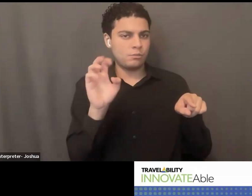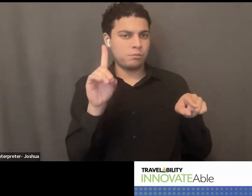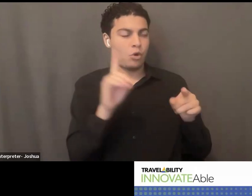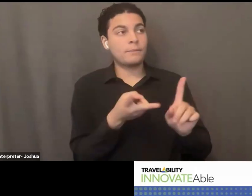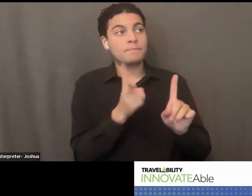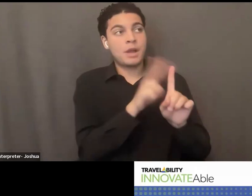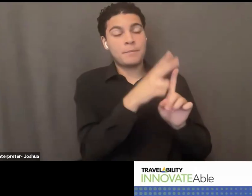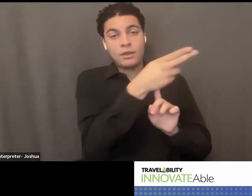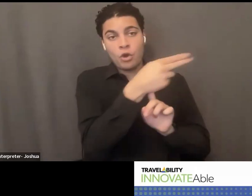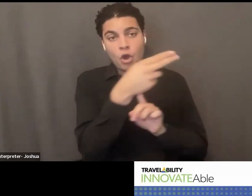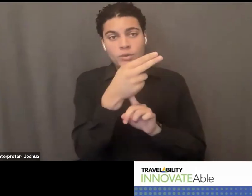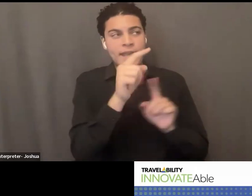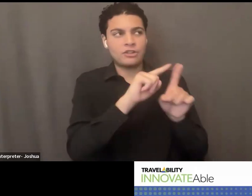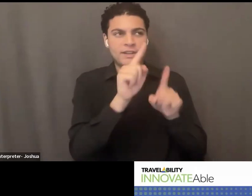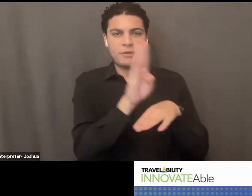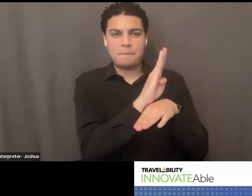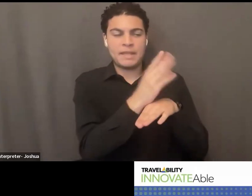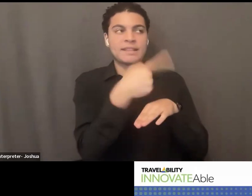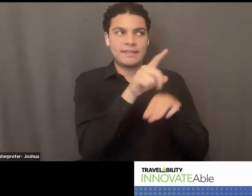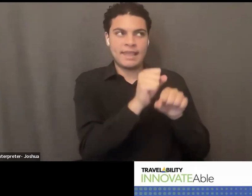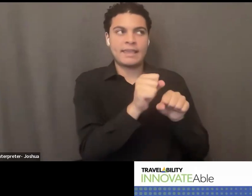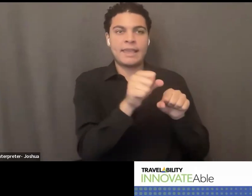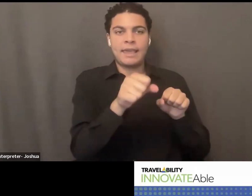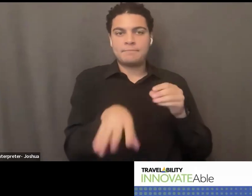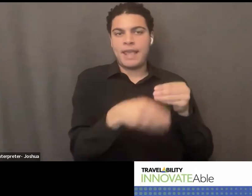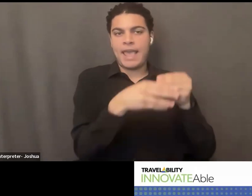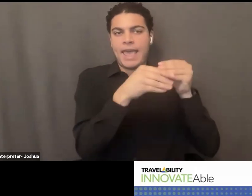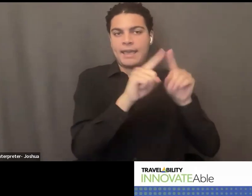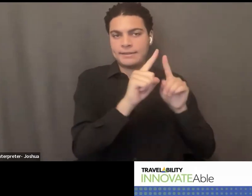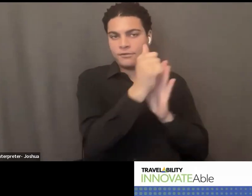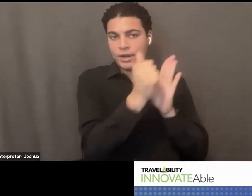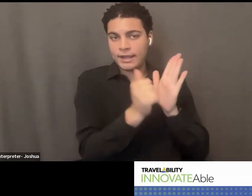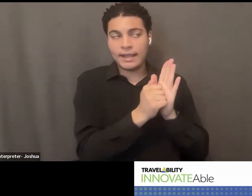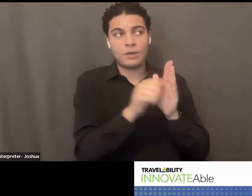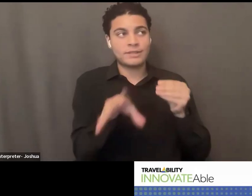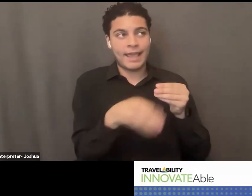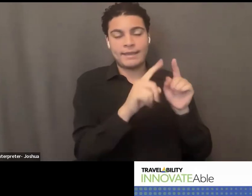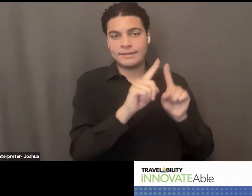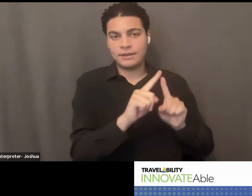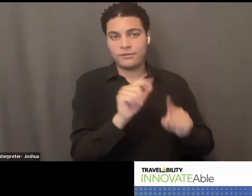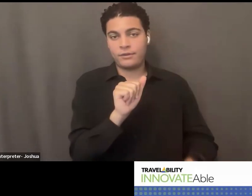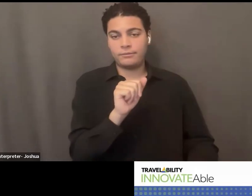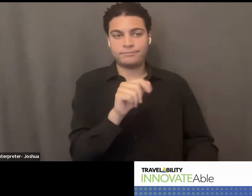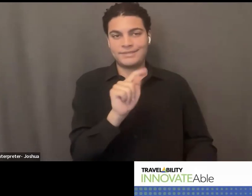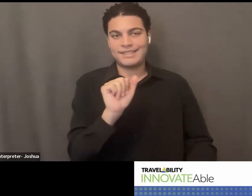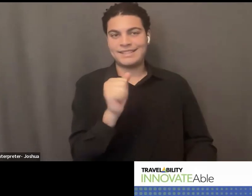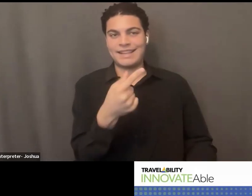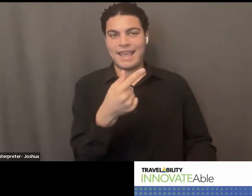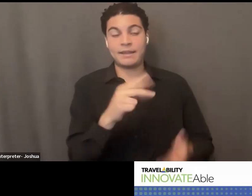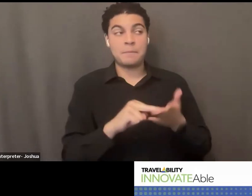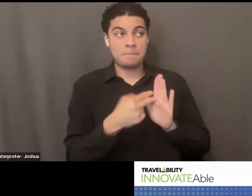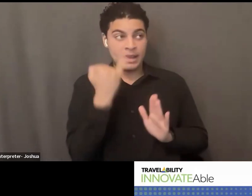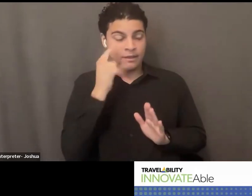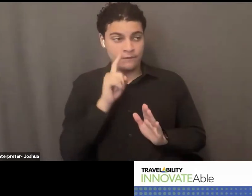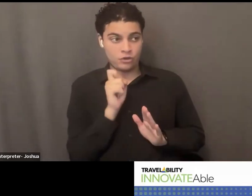like, set the duration of time they want that tag to be activated. So if you have somebody that is in your hotel lobby that you want to